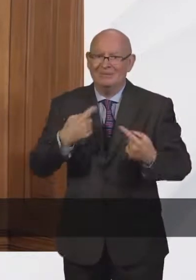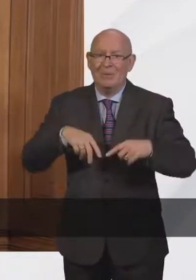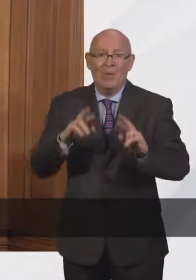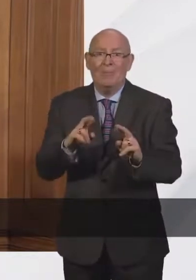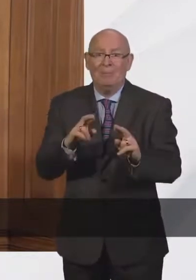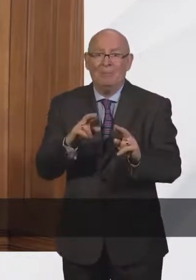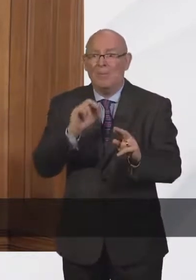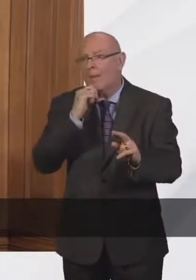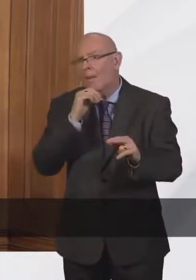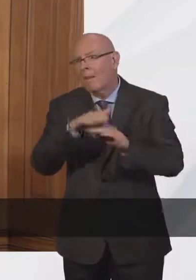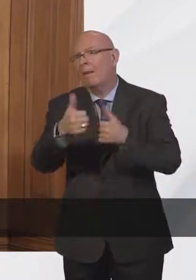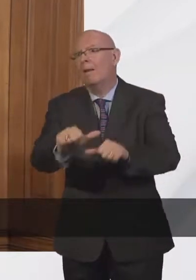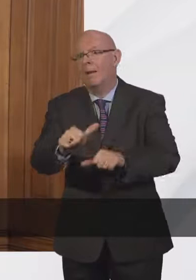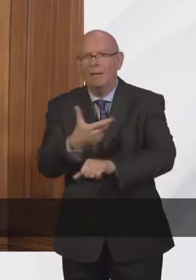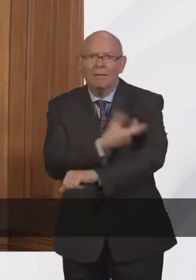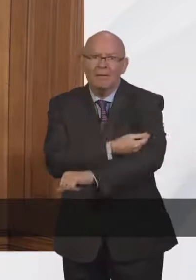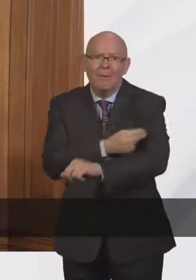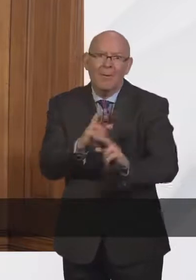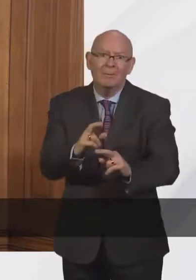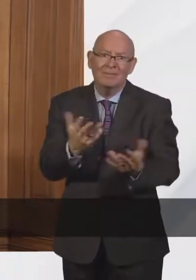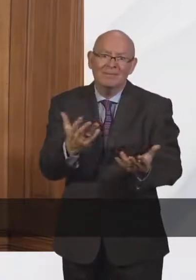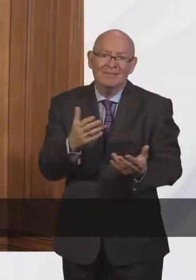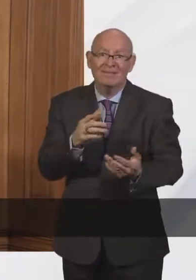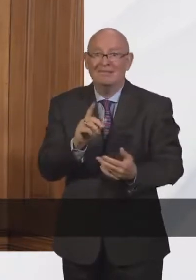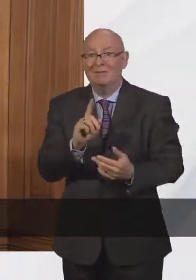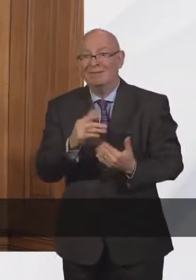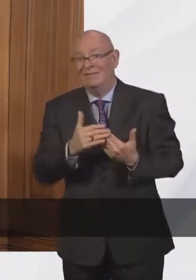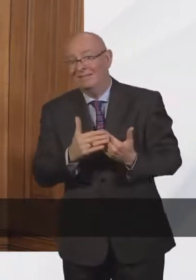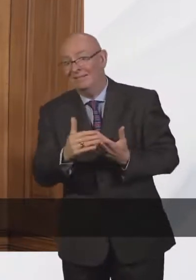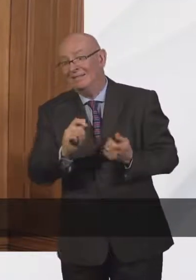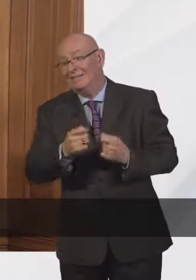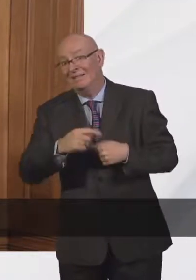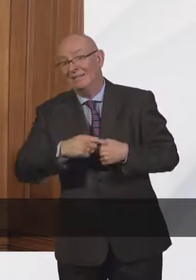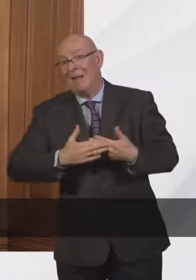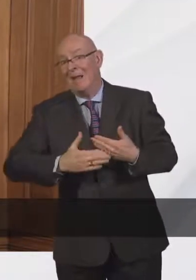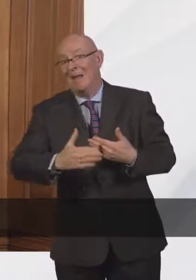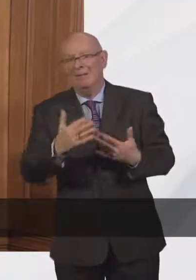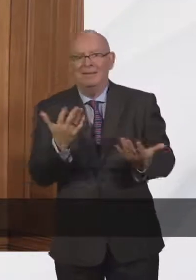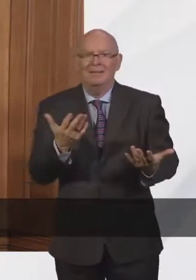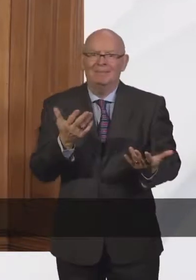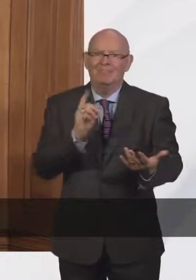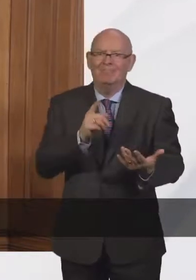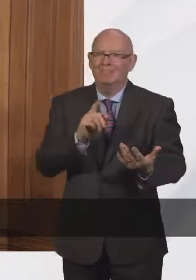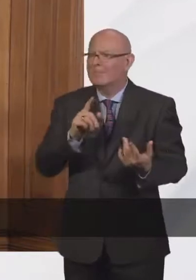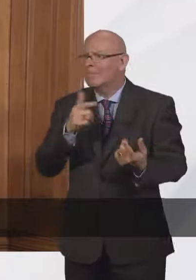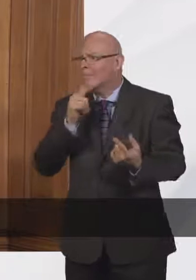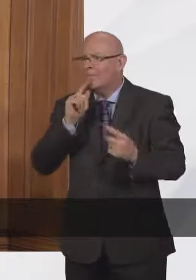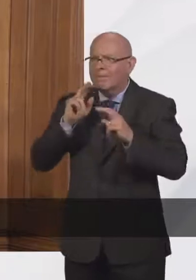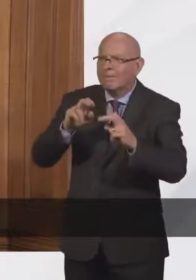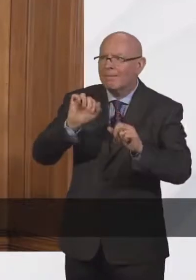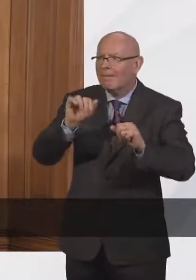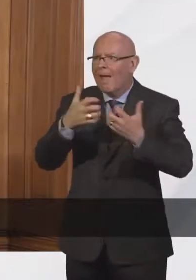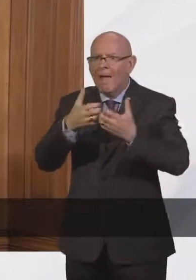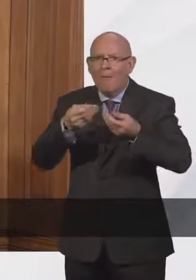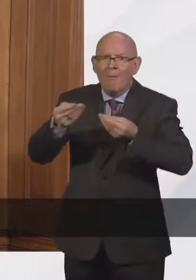the measures. Equally, it may be that the epidemiology gets better over time, continues the current downward trend, and we could go downwards.